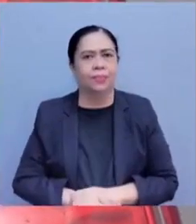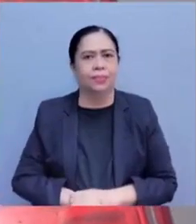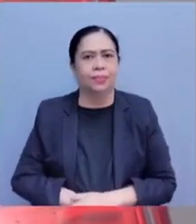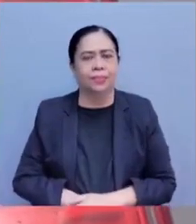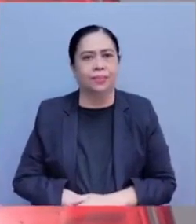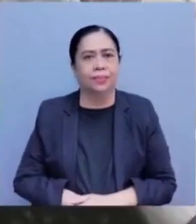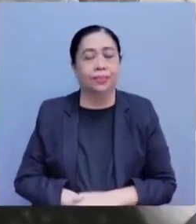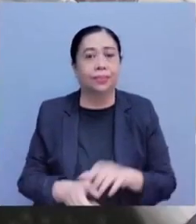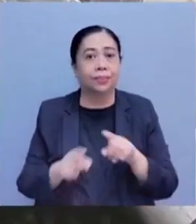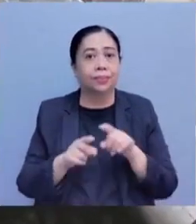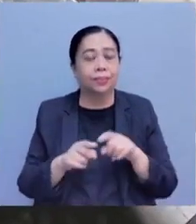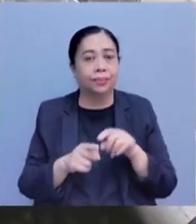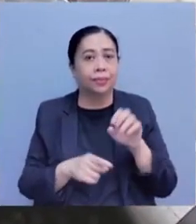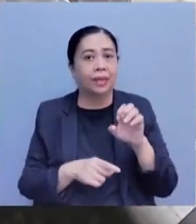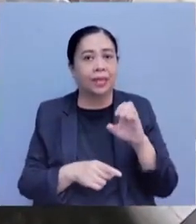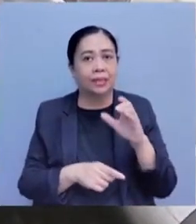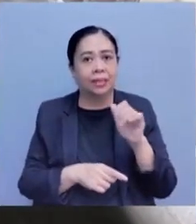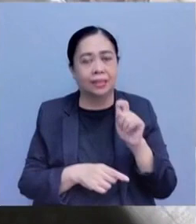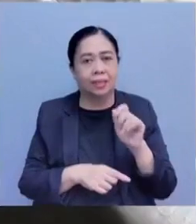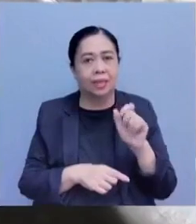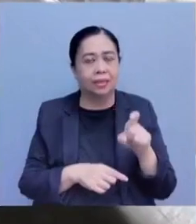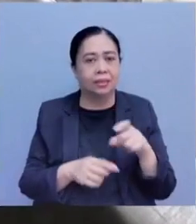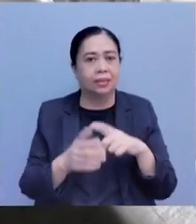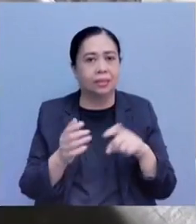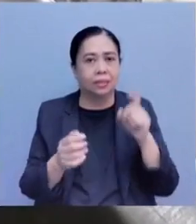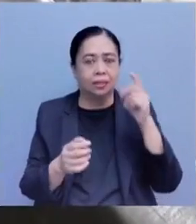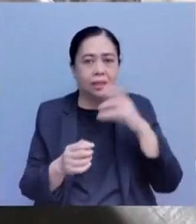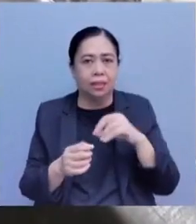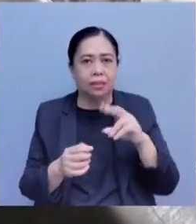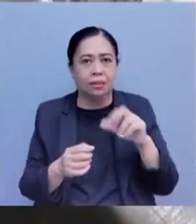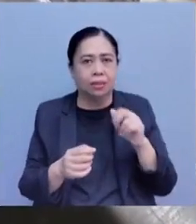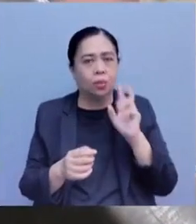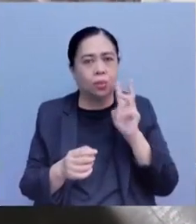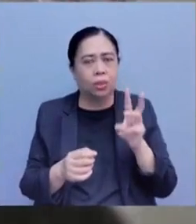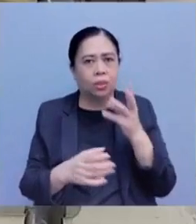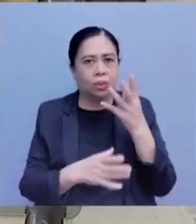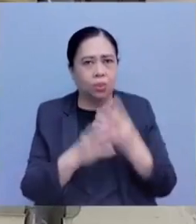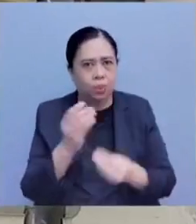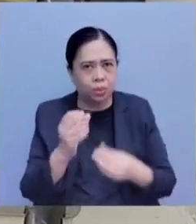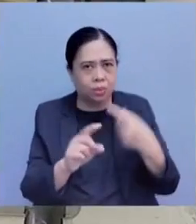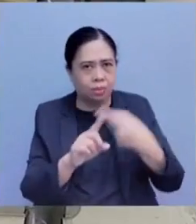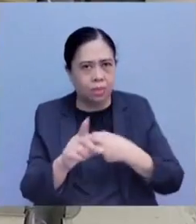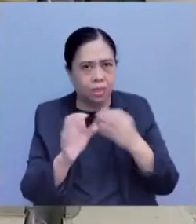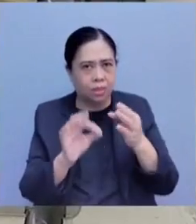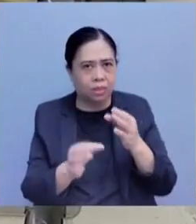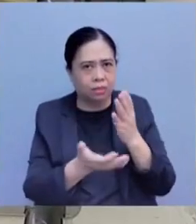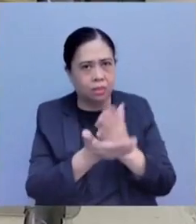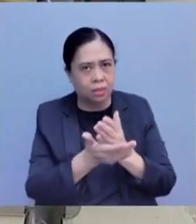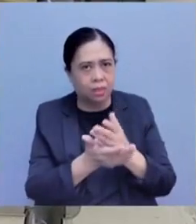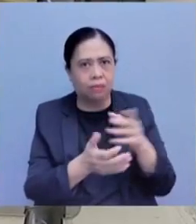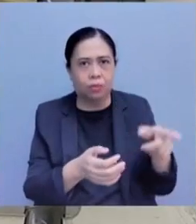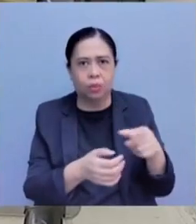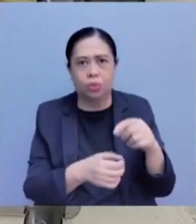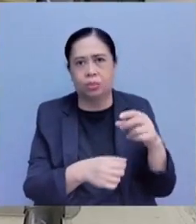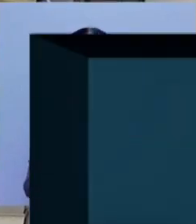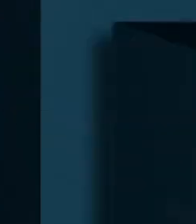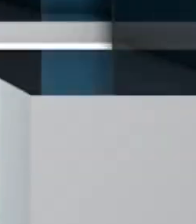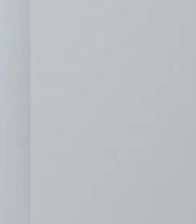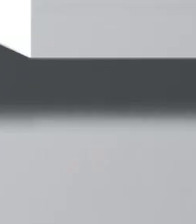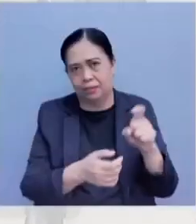As for the excise tax on oil, Tulfo says government would lose billions of pesos per month if it will be removed.